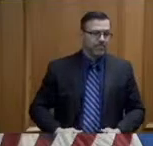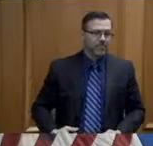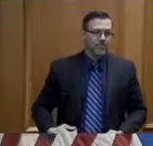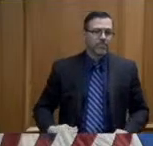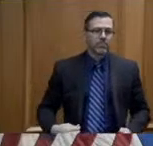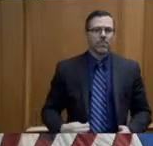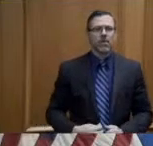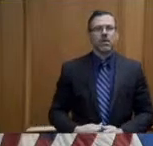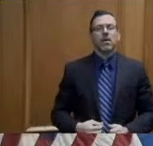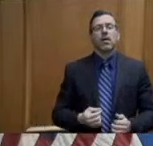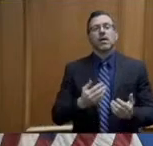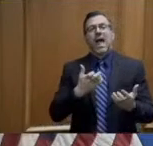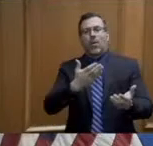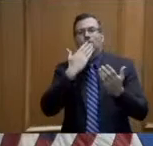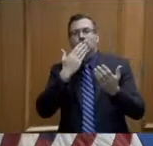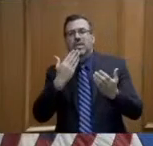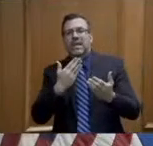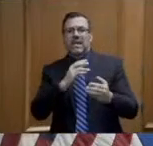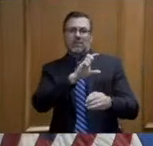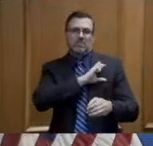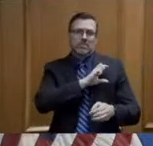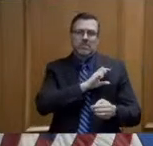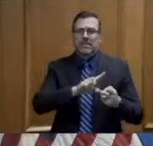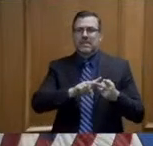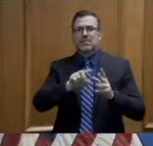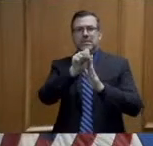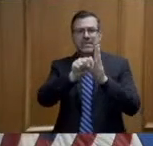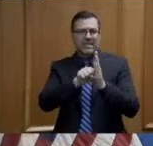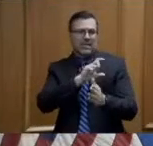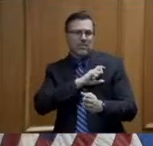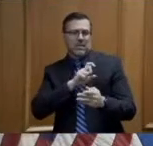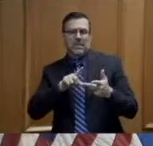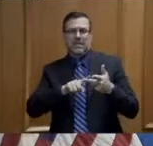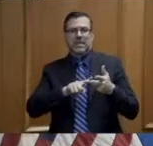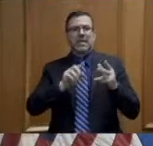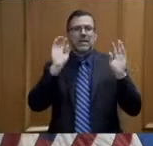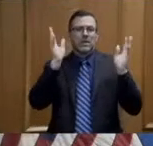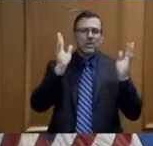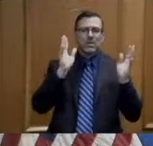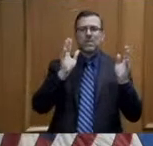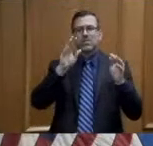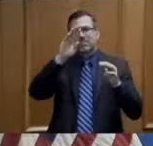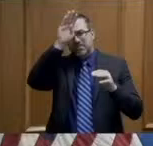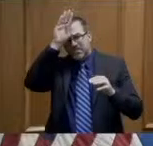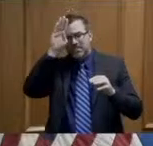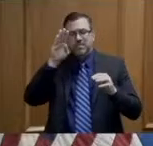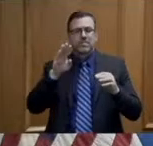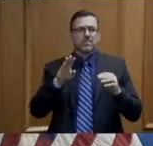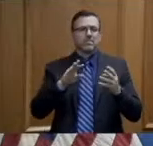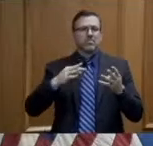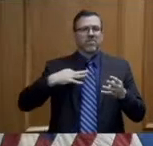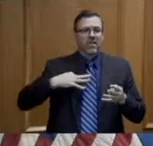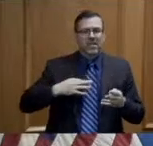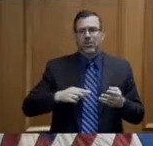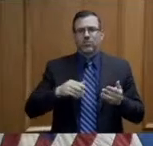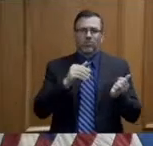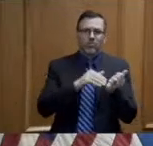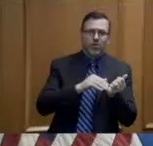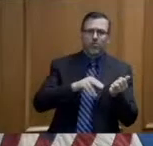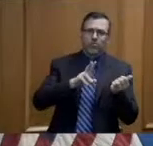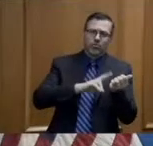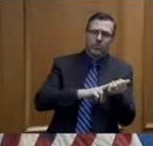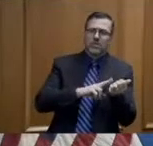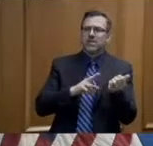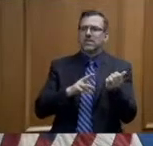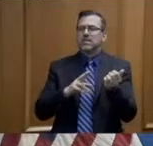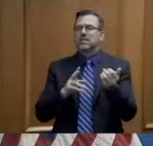quick, I'd like to thank all the law enforcement officers, the state troopers, the EMTs, firefighters, linemen, volunteers, doctors, nurses, other